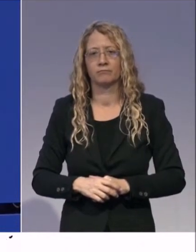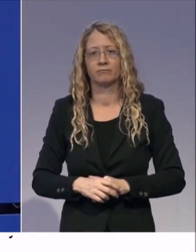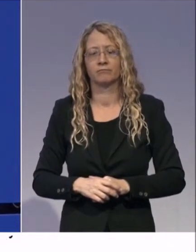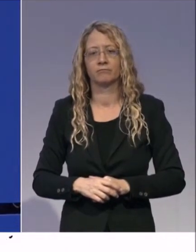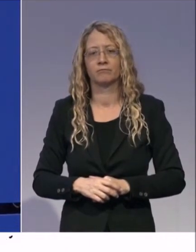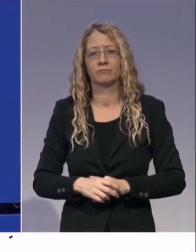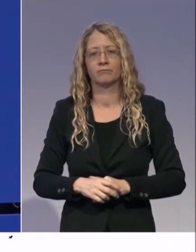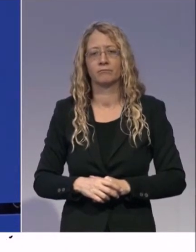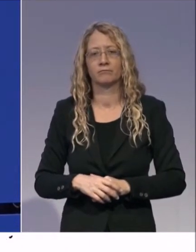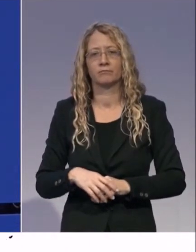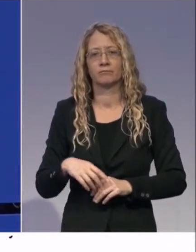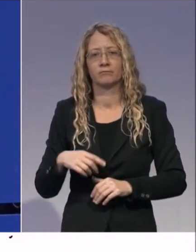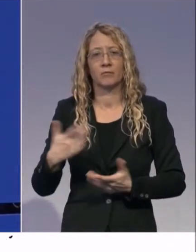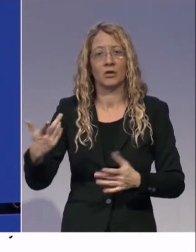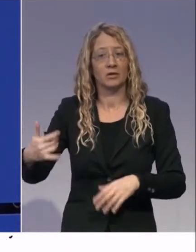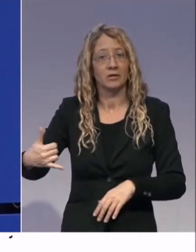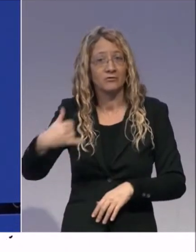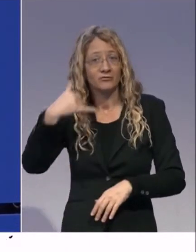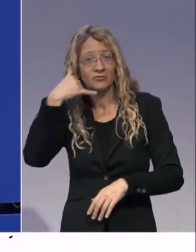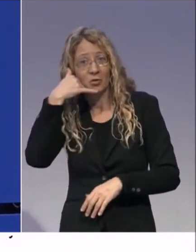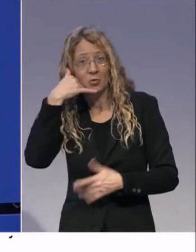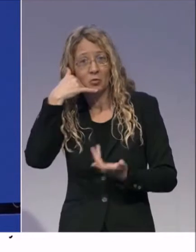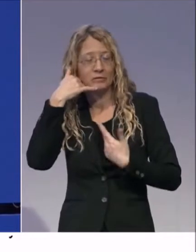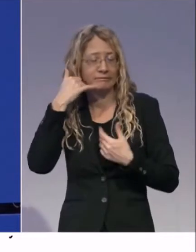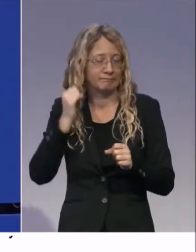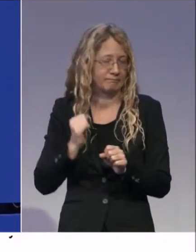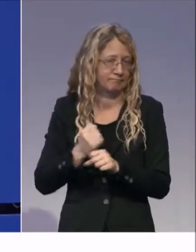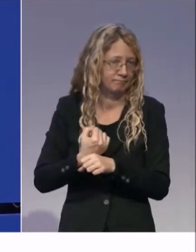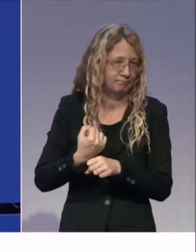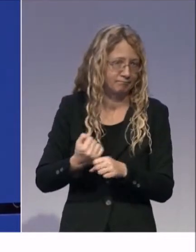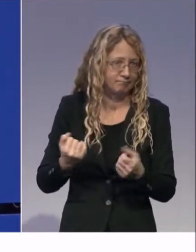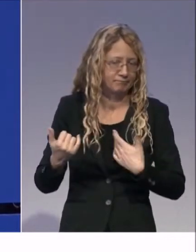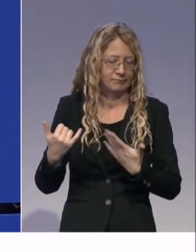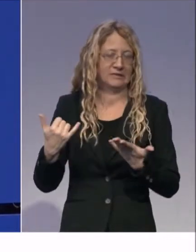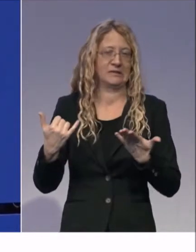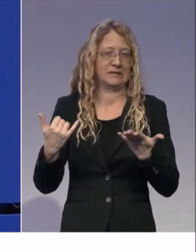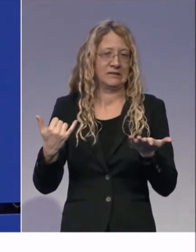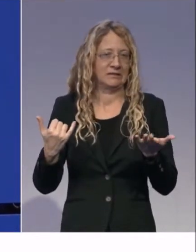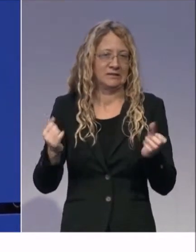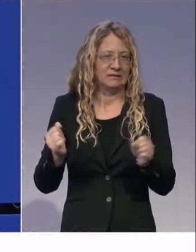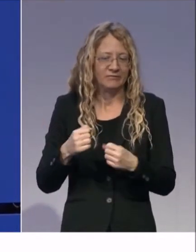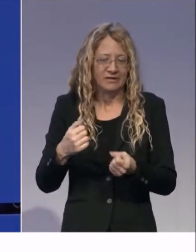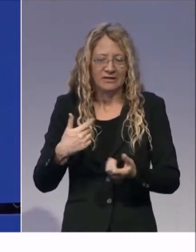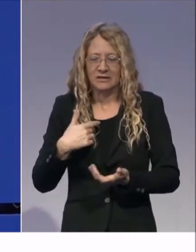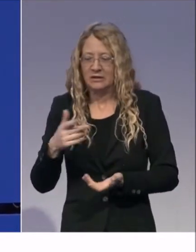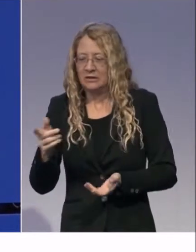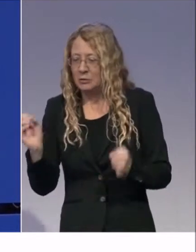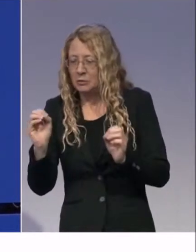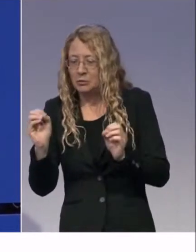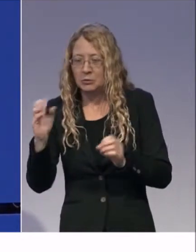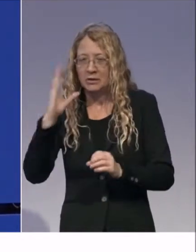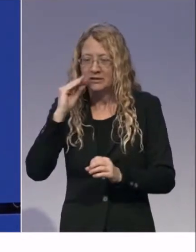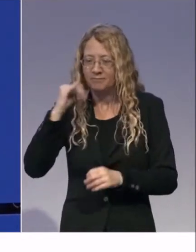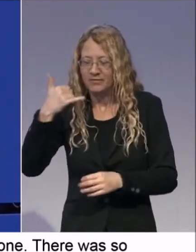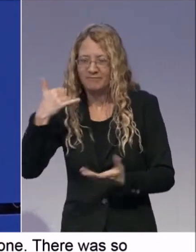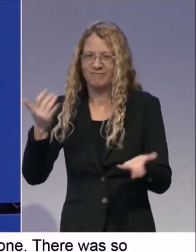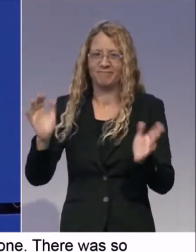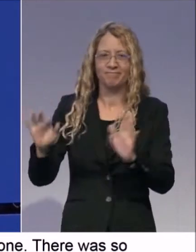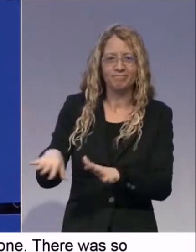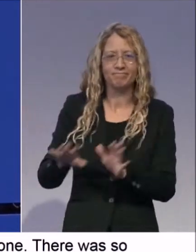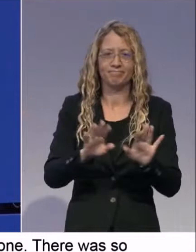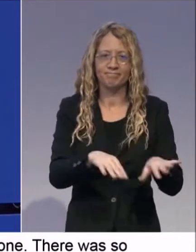And so I think there is this responsibility opportunity for us to continually, we've all got to be